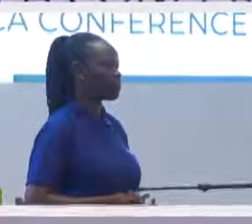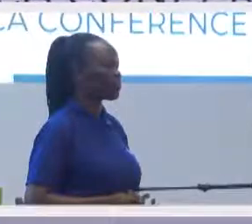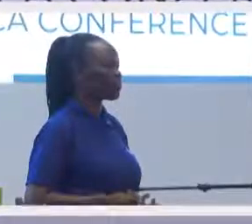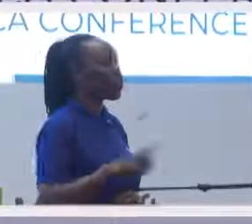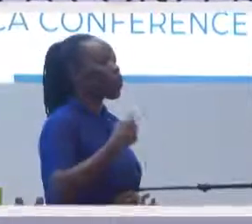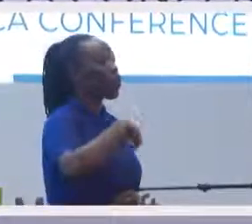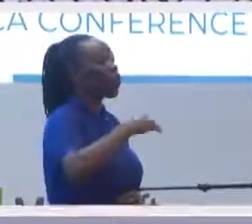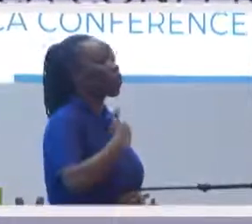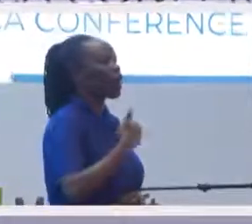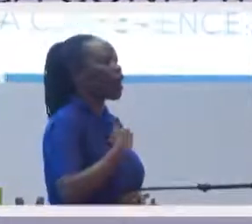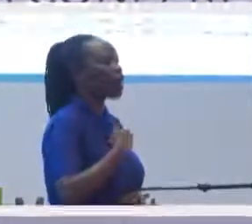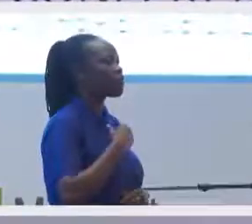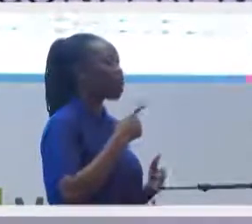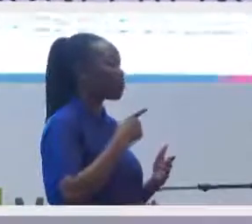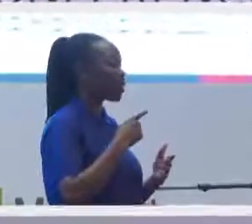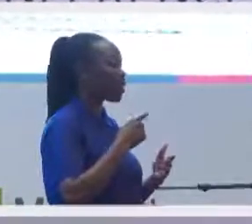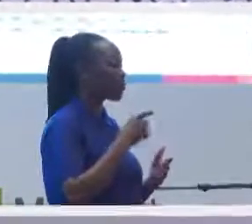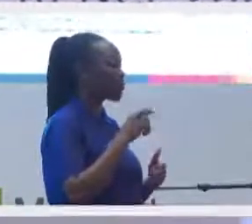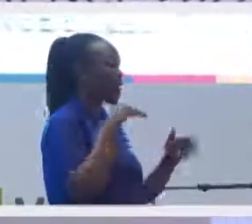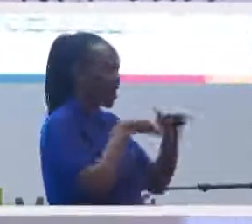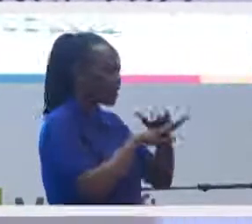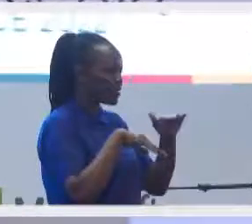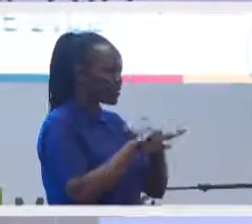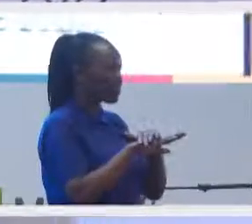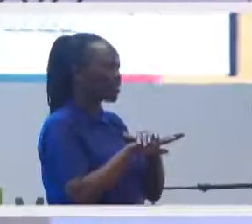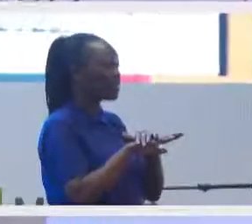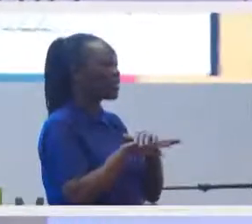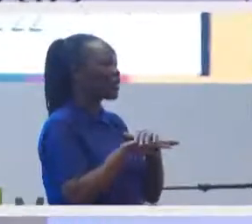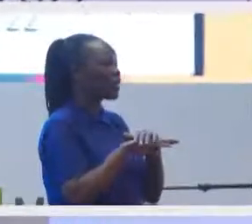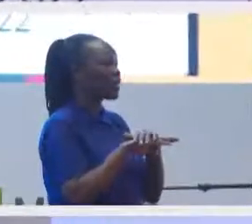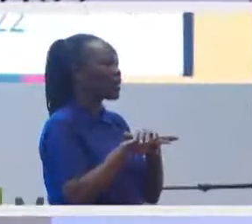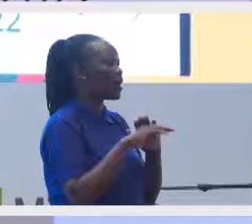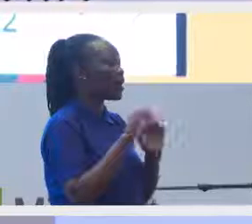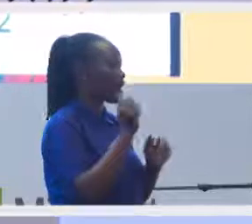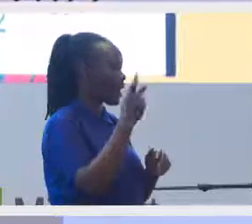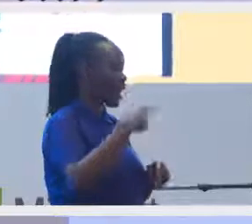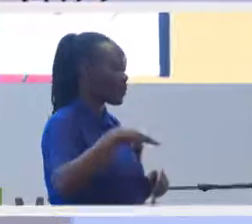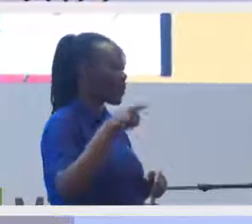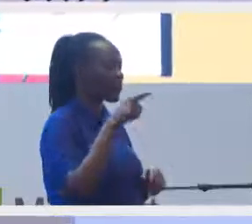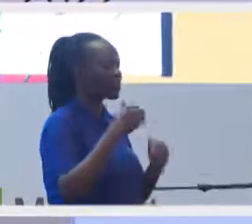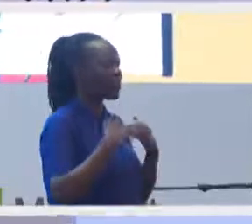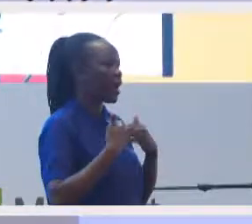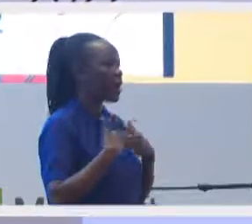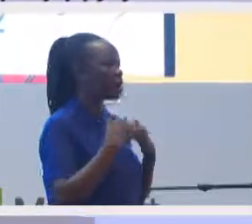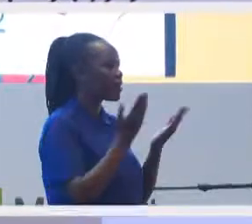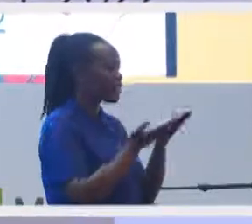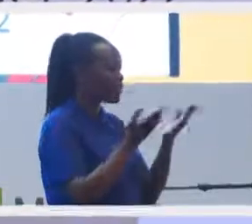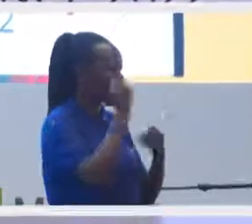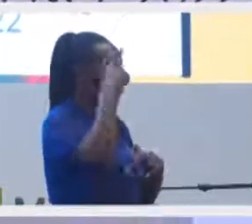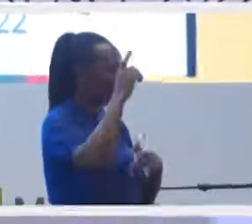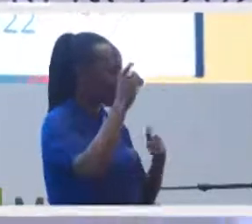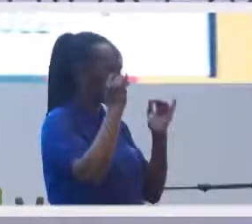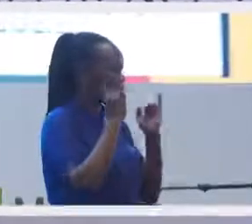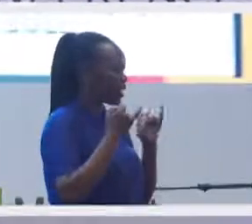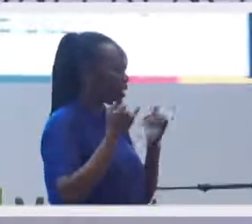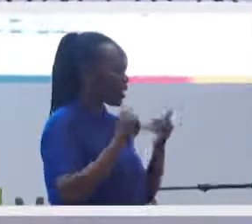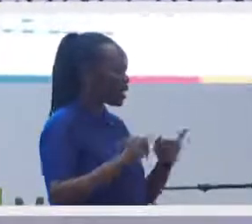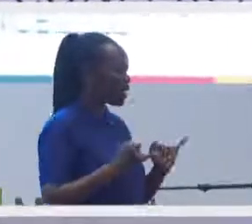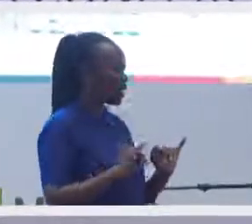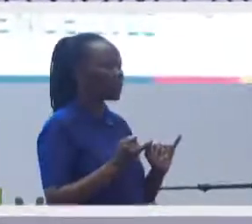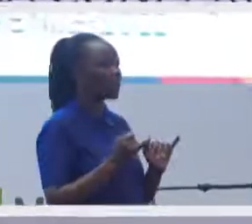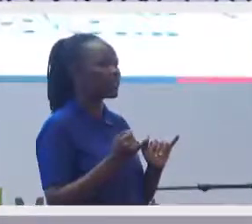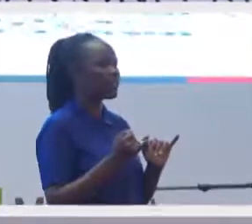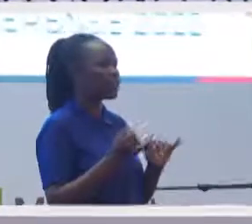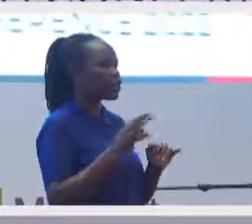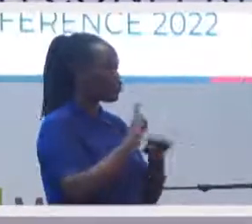We have what we call the Accessibility Suite, which is a set of services for independent setup, use of